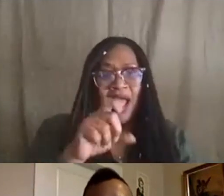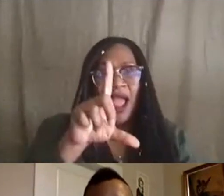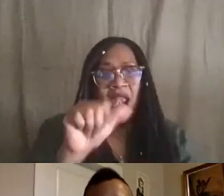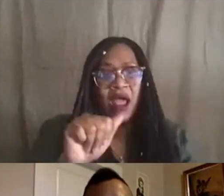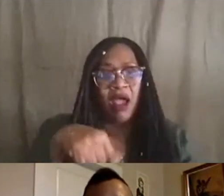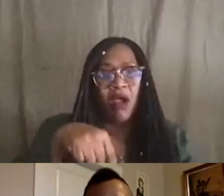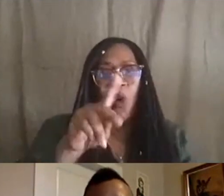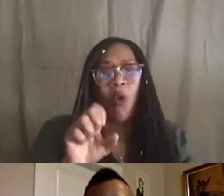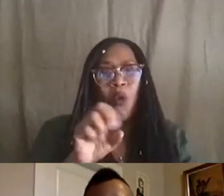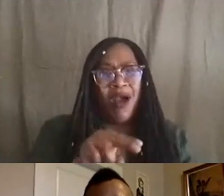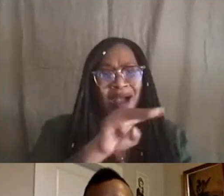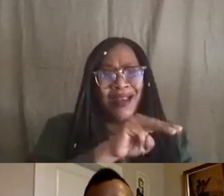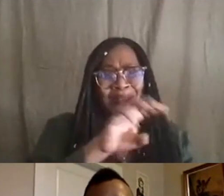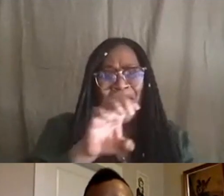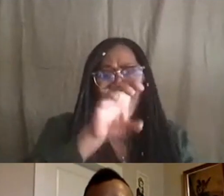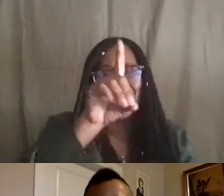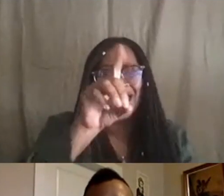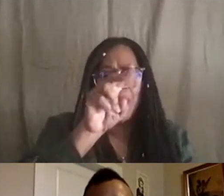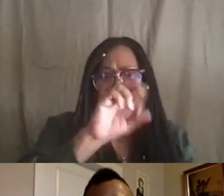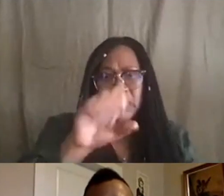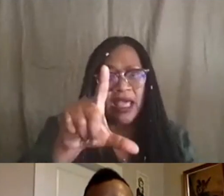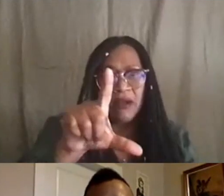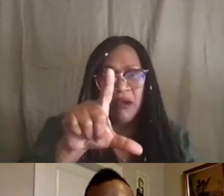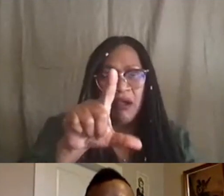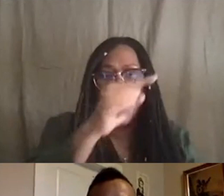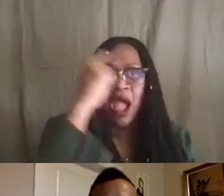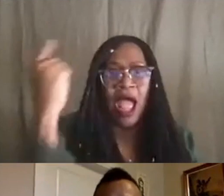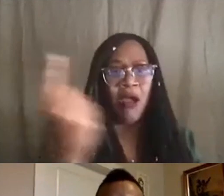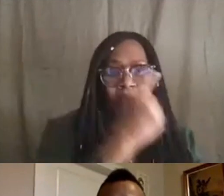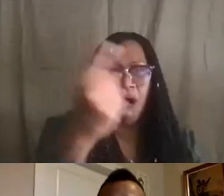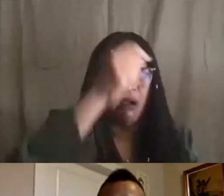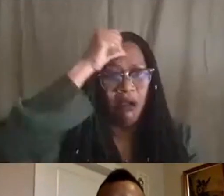will never forget that. And, you know,